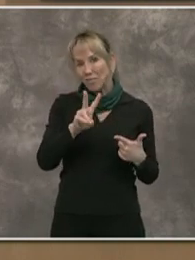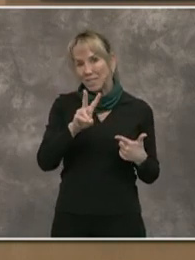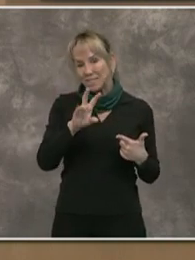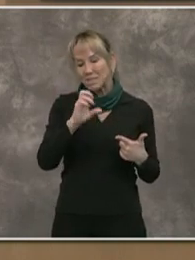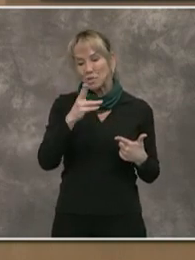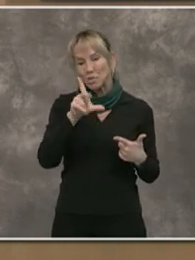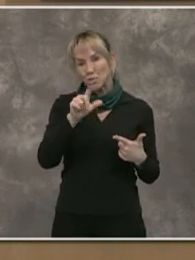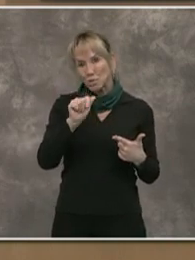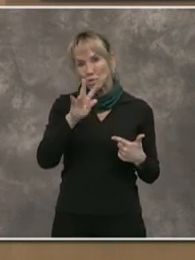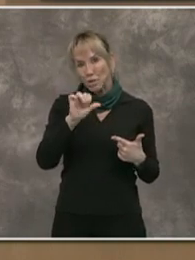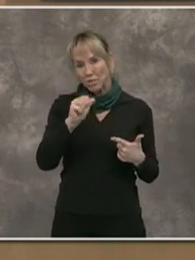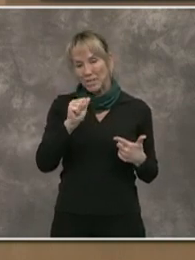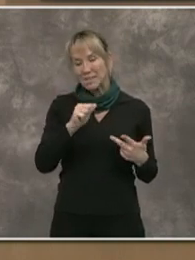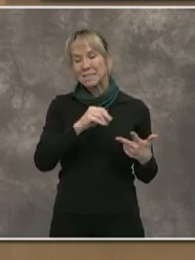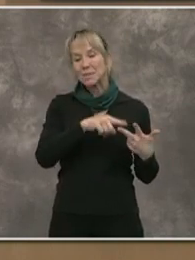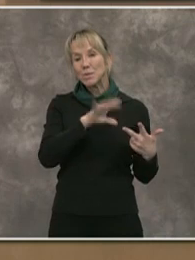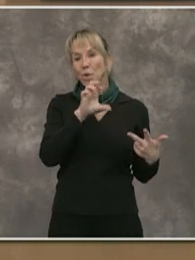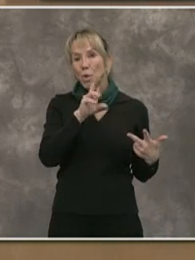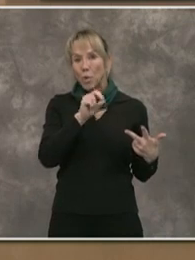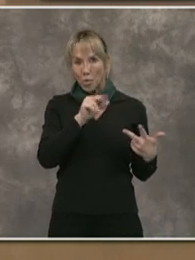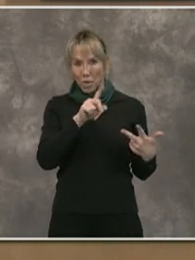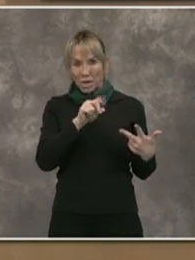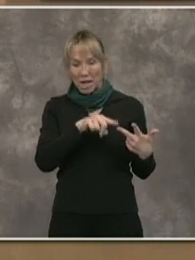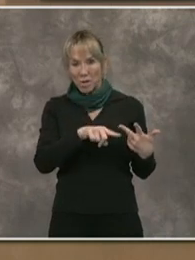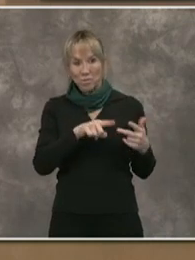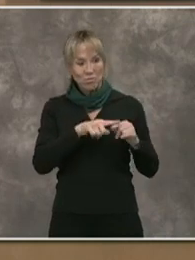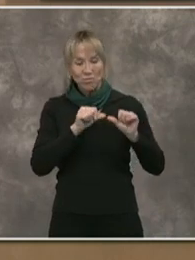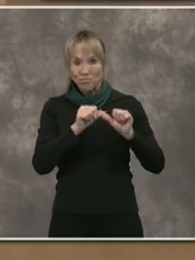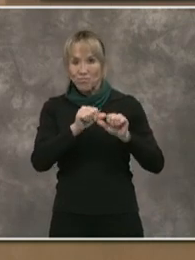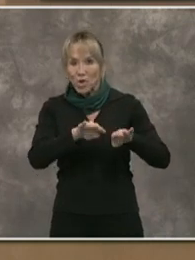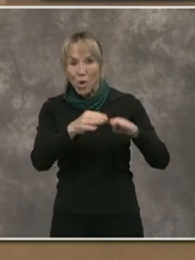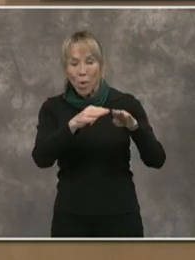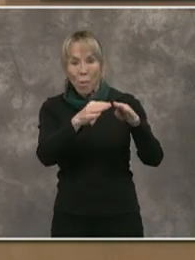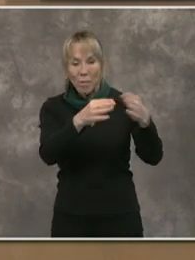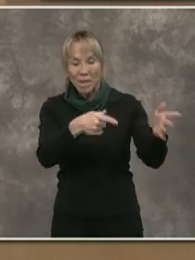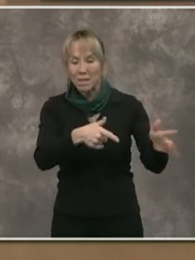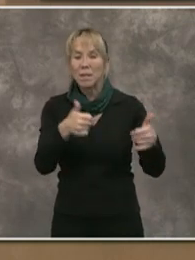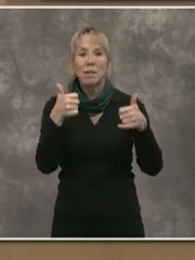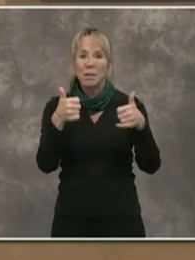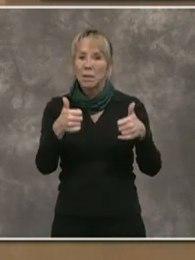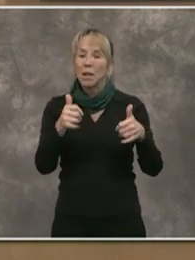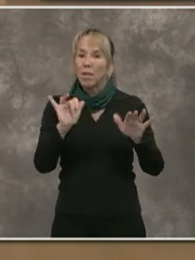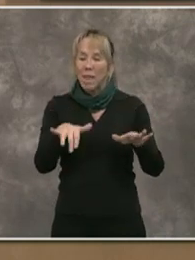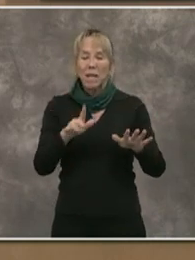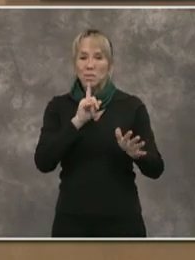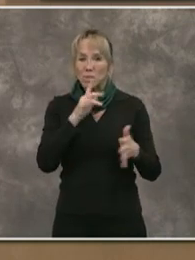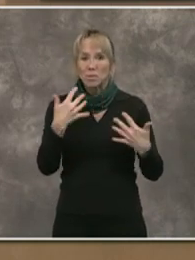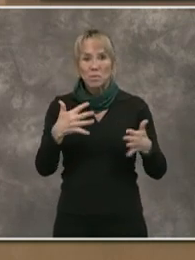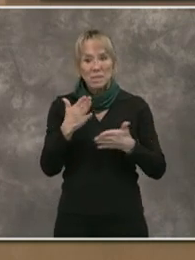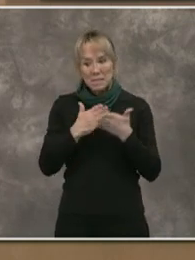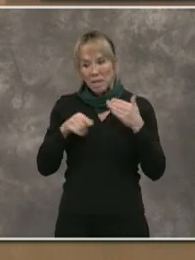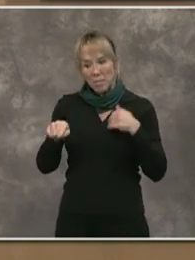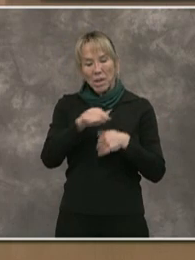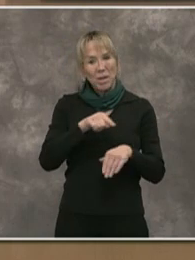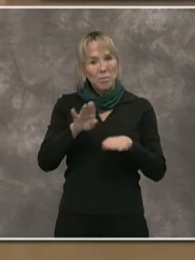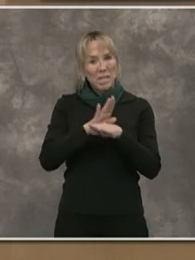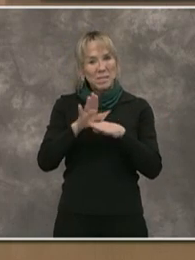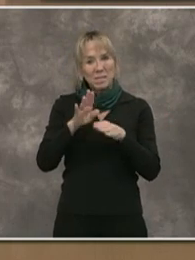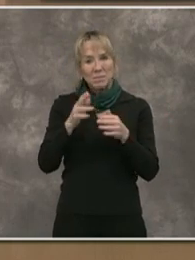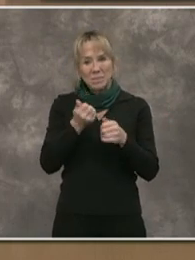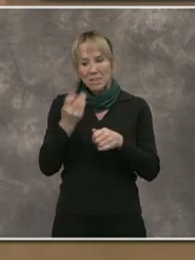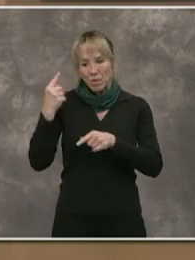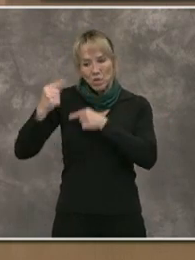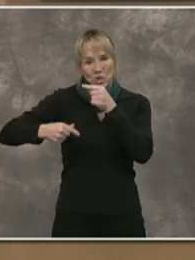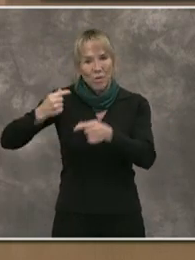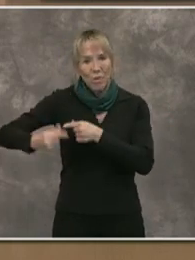businesses, many of which are local institutions that have served for generations of residents in those communities. I want to thank the